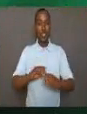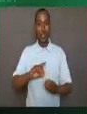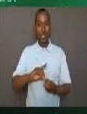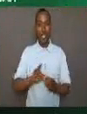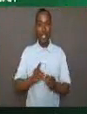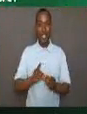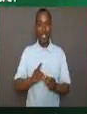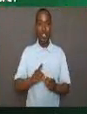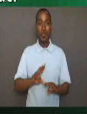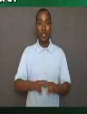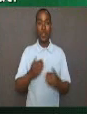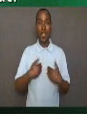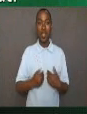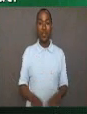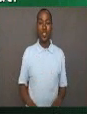digestion.